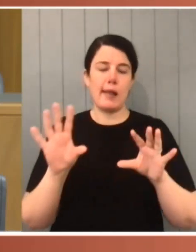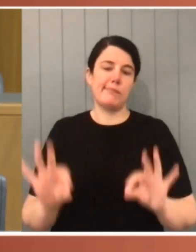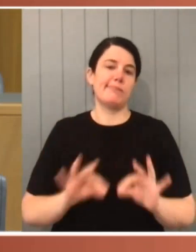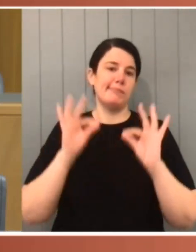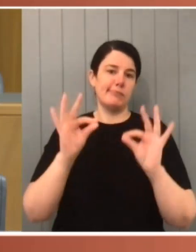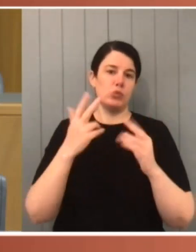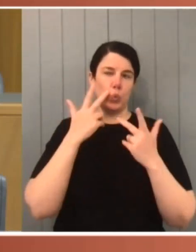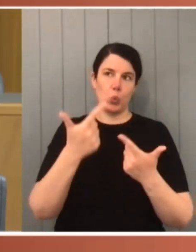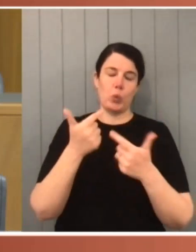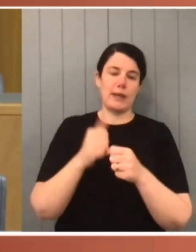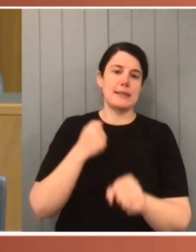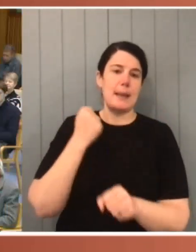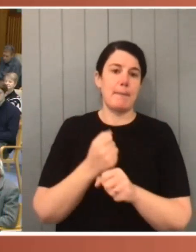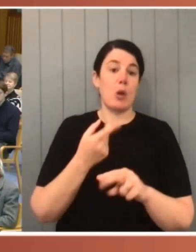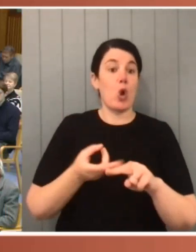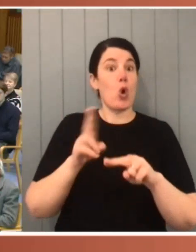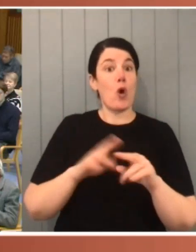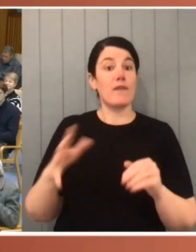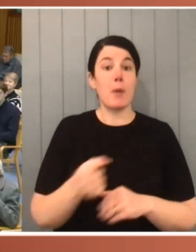voting internationally.